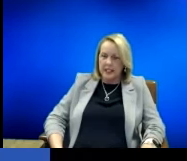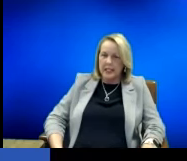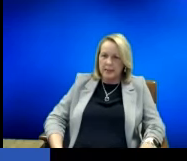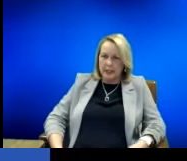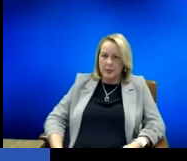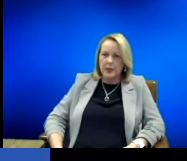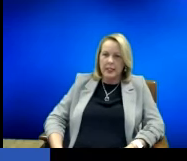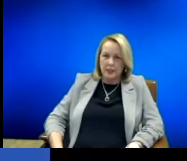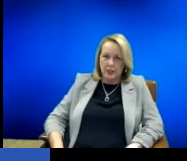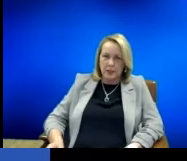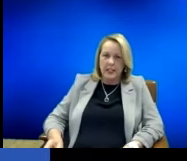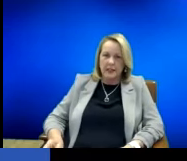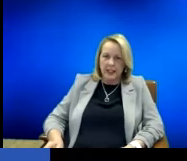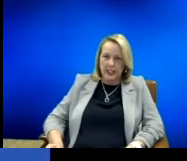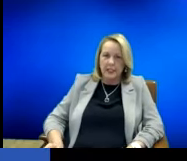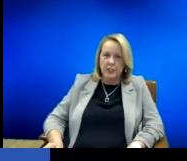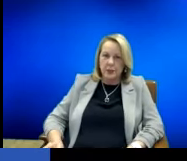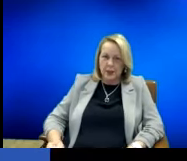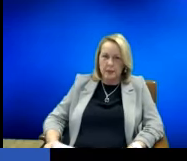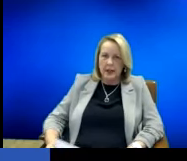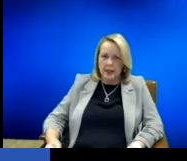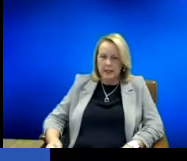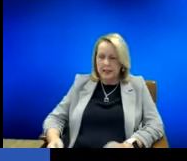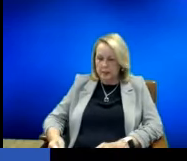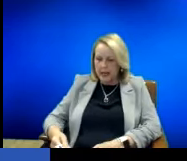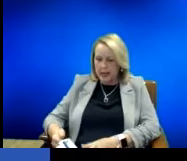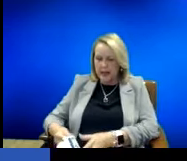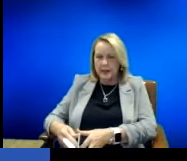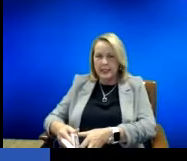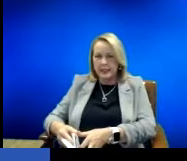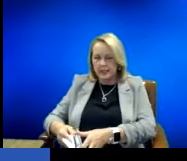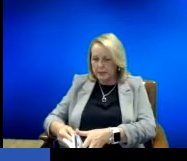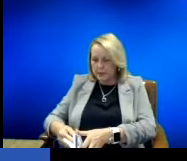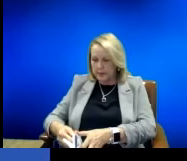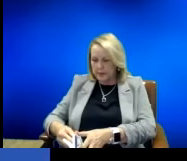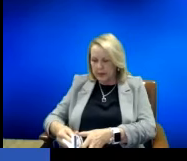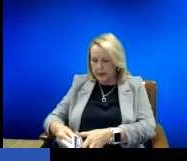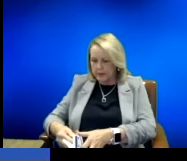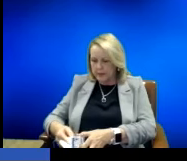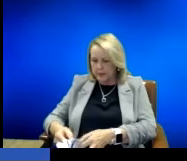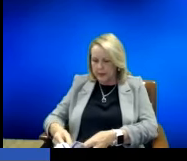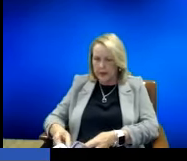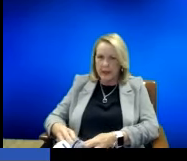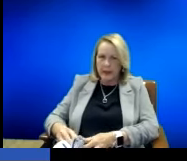have to keep those records yourself in case you were to be audited by IRS.